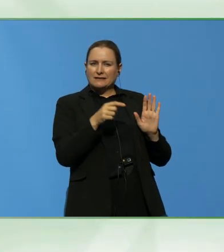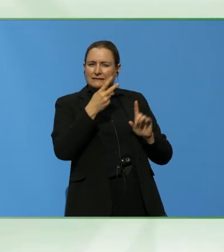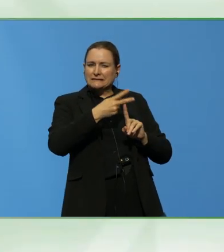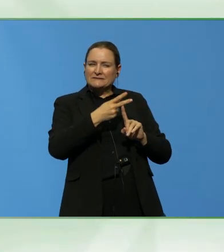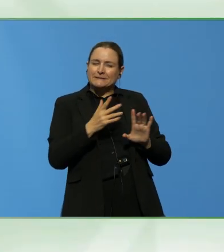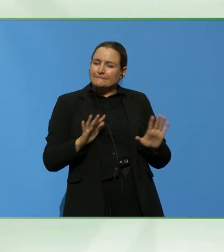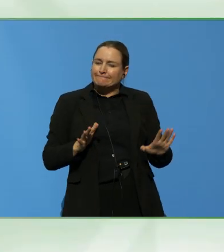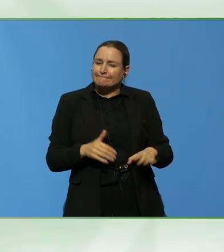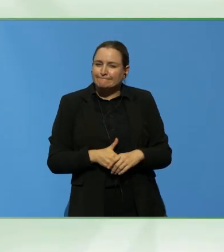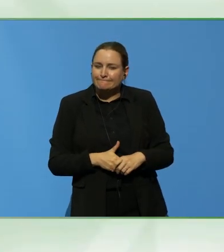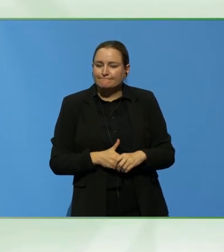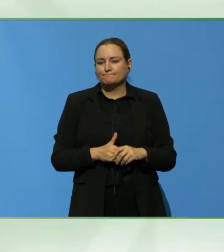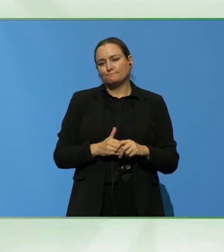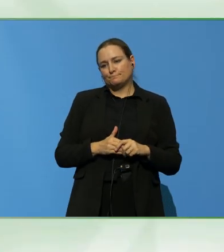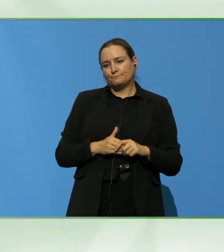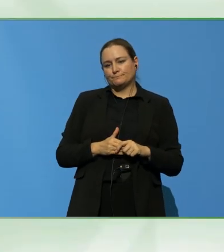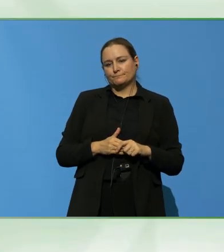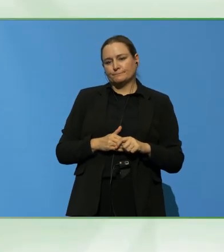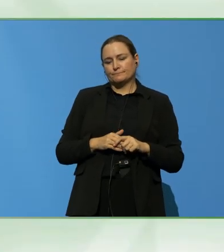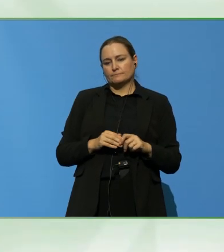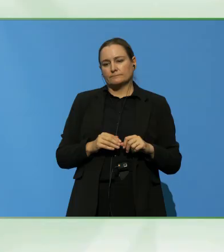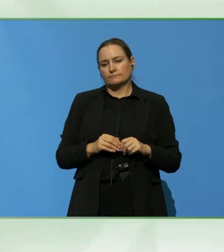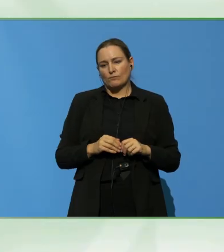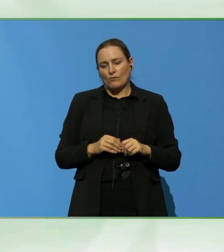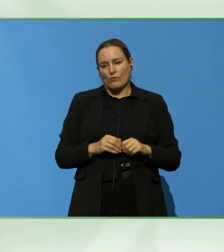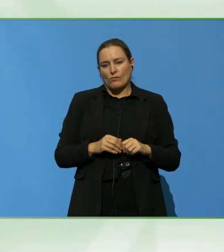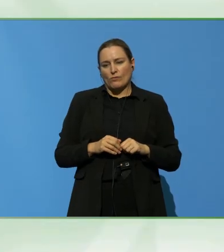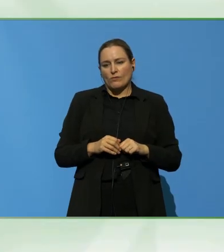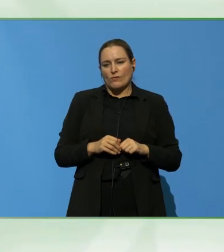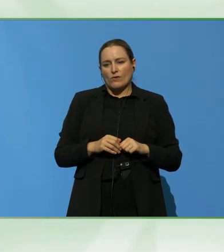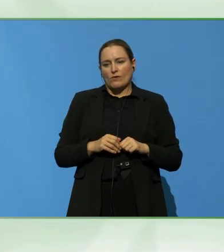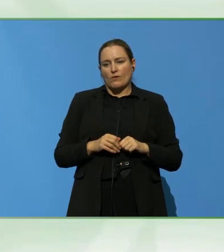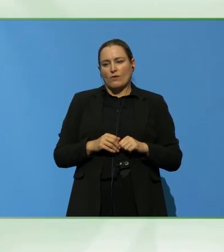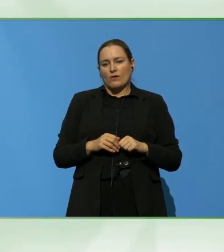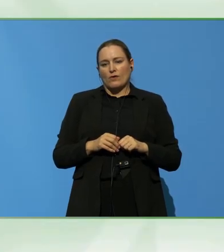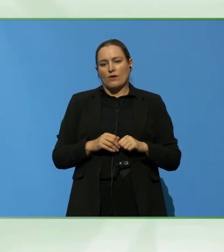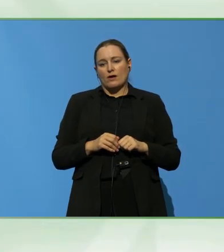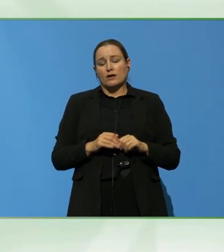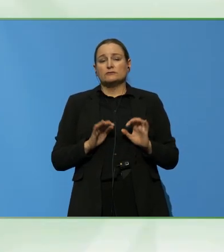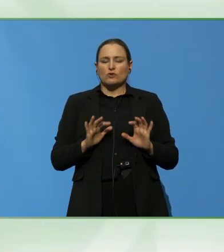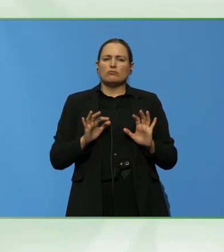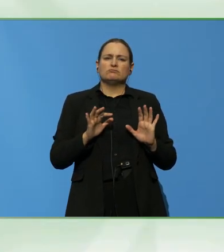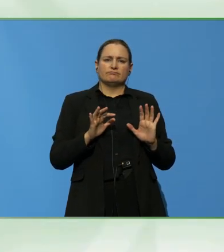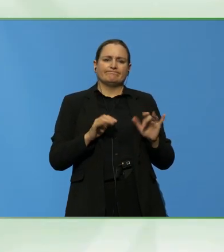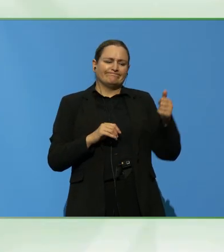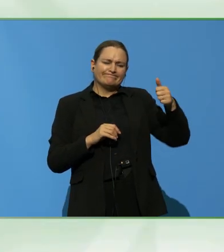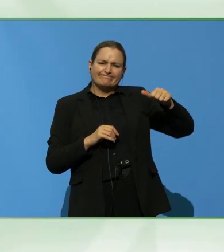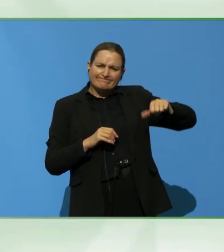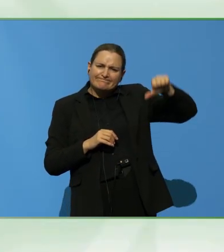And I've talked about some negative aspects, but I wanted to talk about some positive aspects as well.